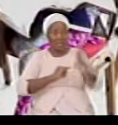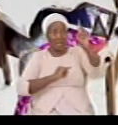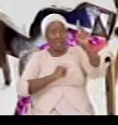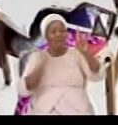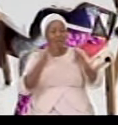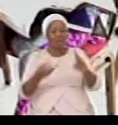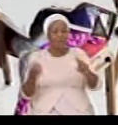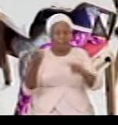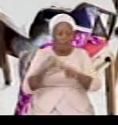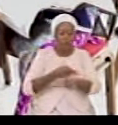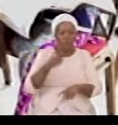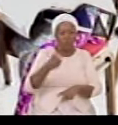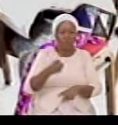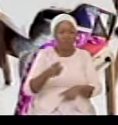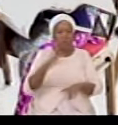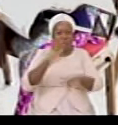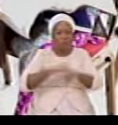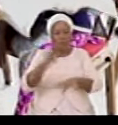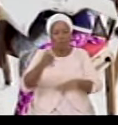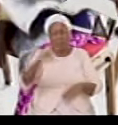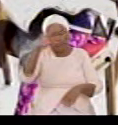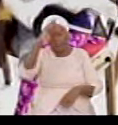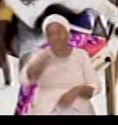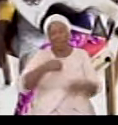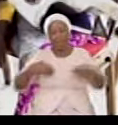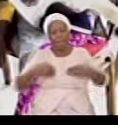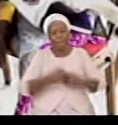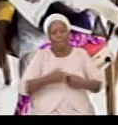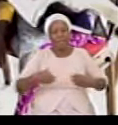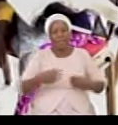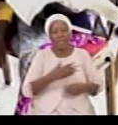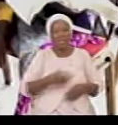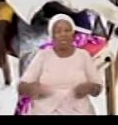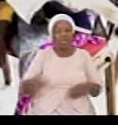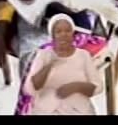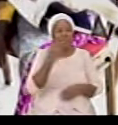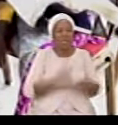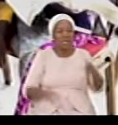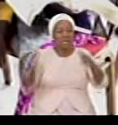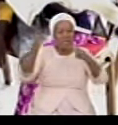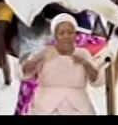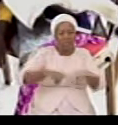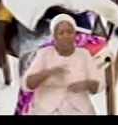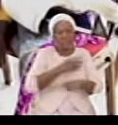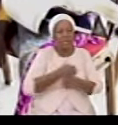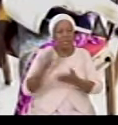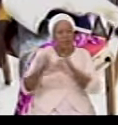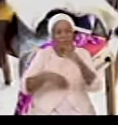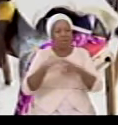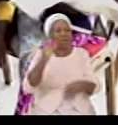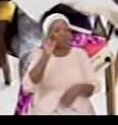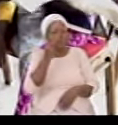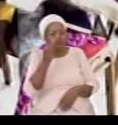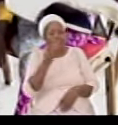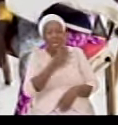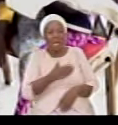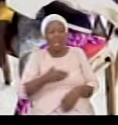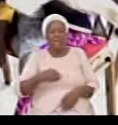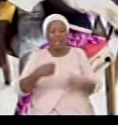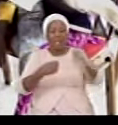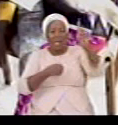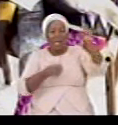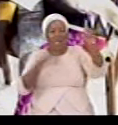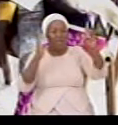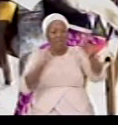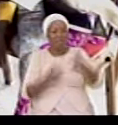you man and beast, and they shall increase and bring forth fruit, and I